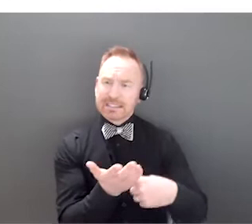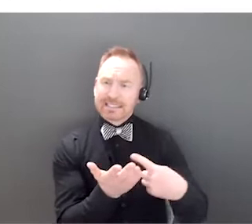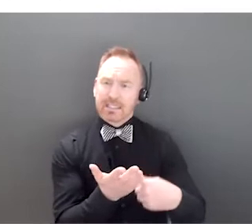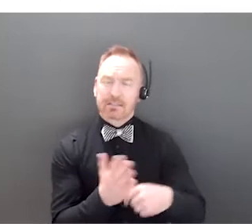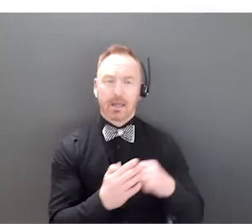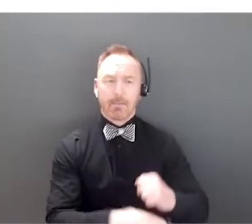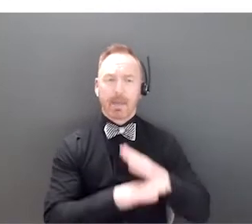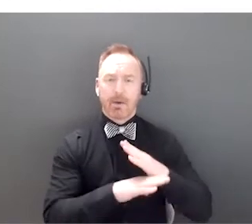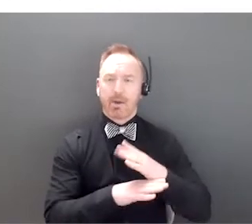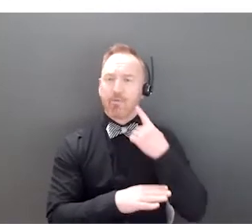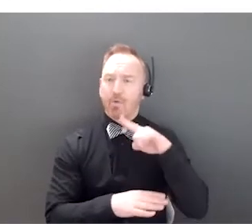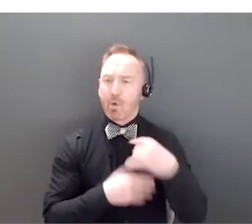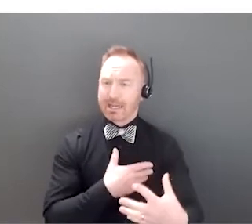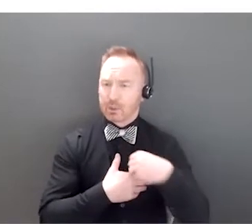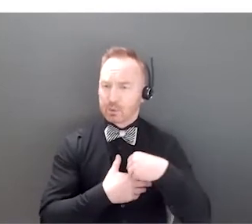emerge in the future?